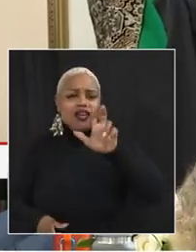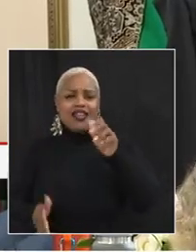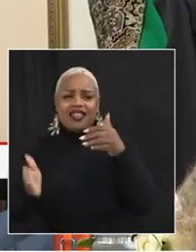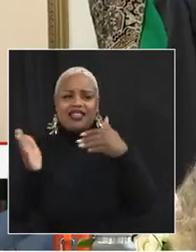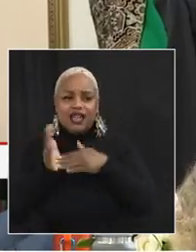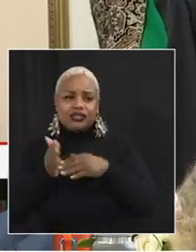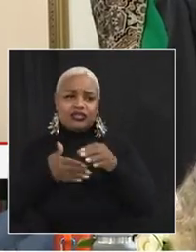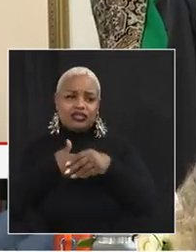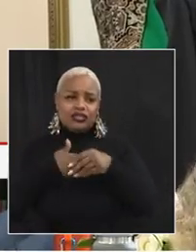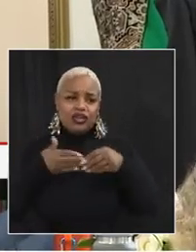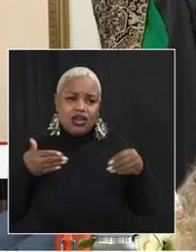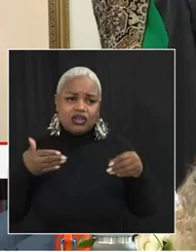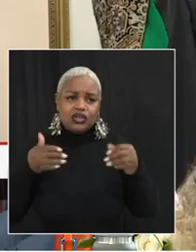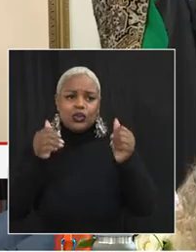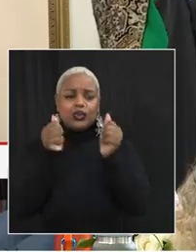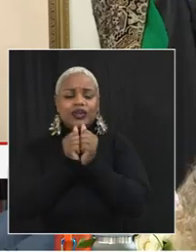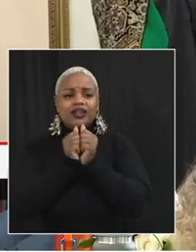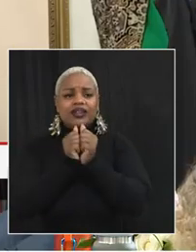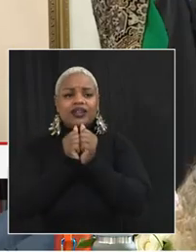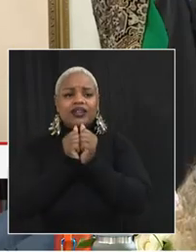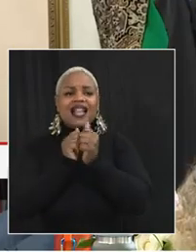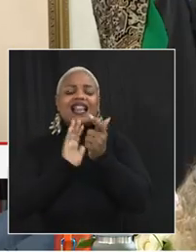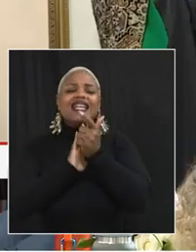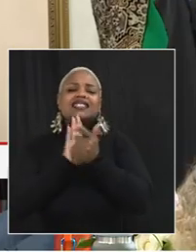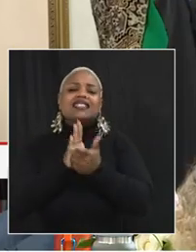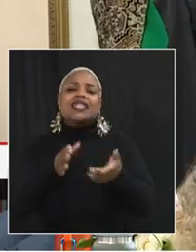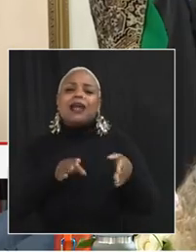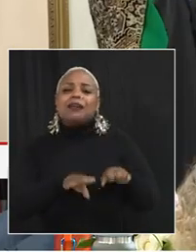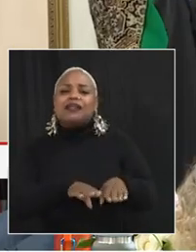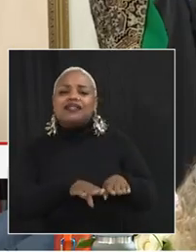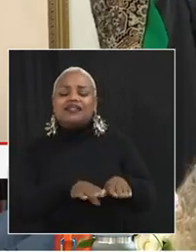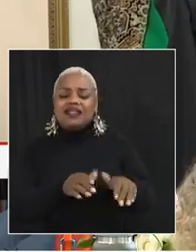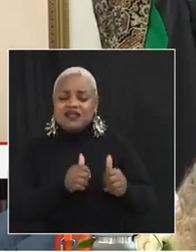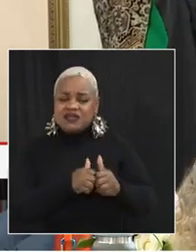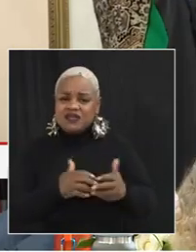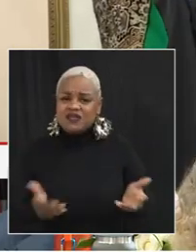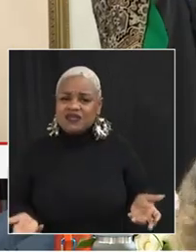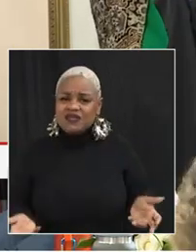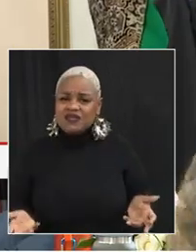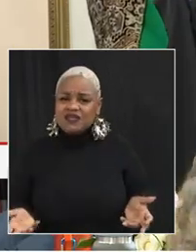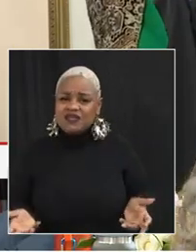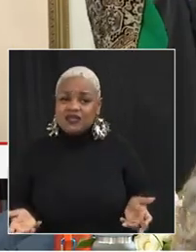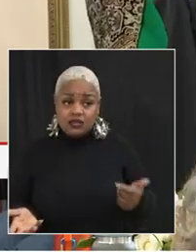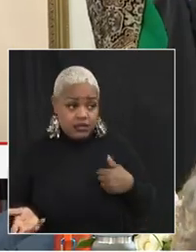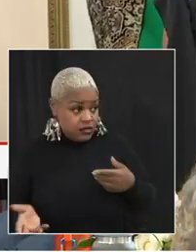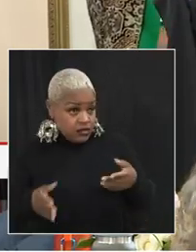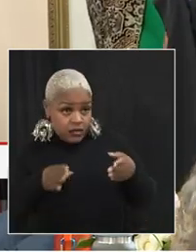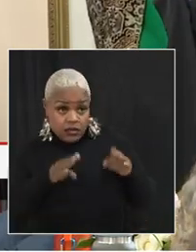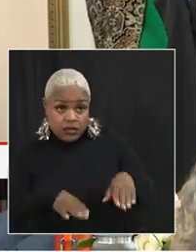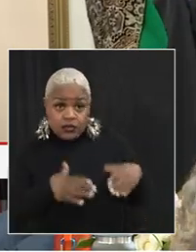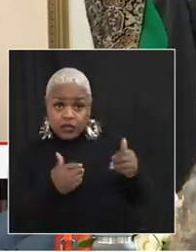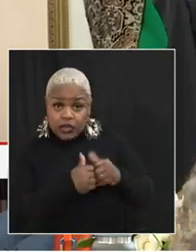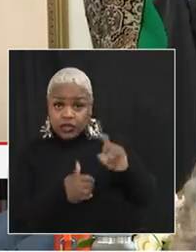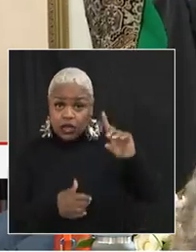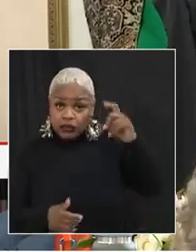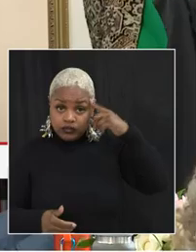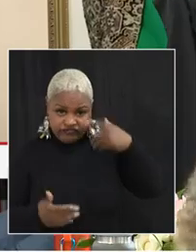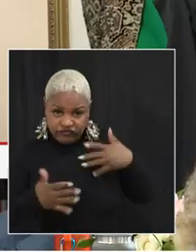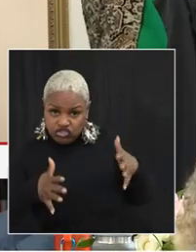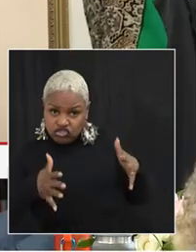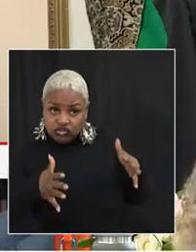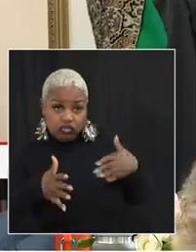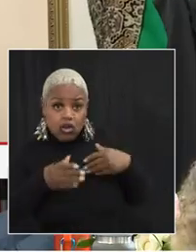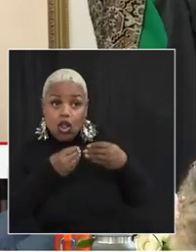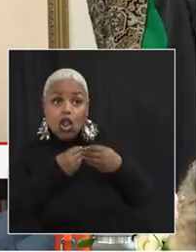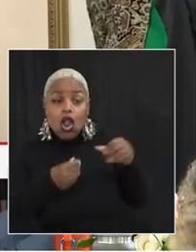$300,000 through a settlement that I had with DC government. They did